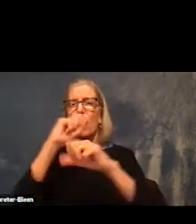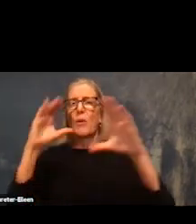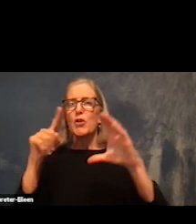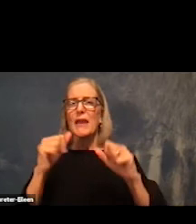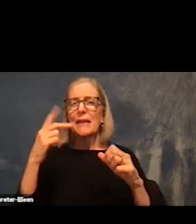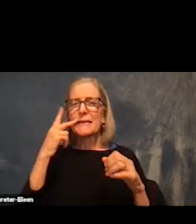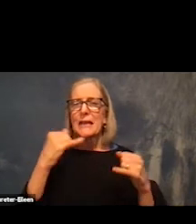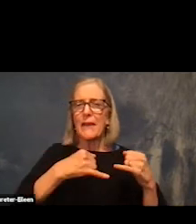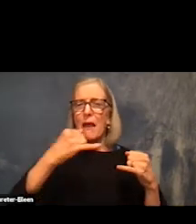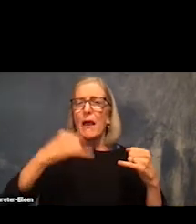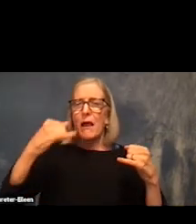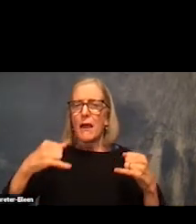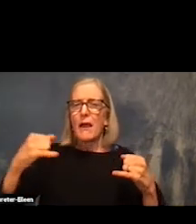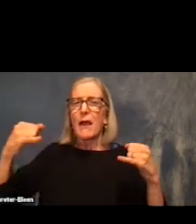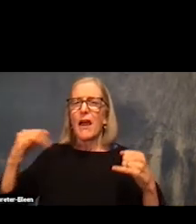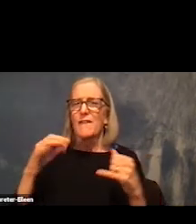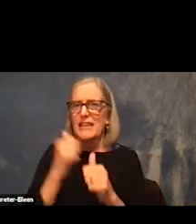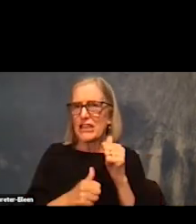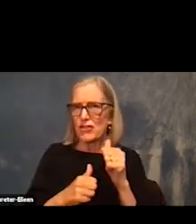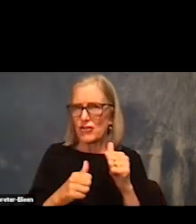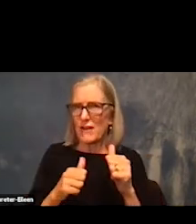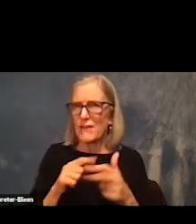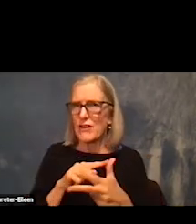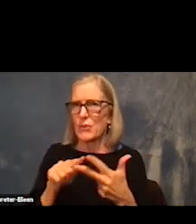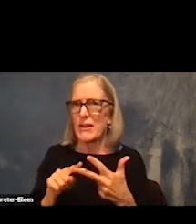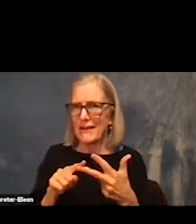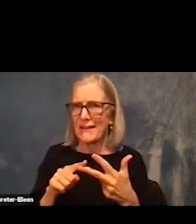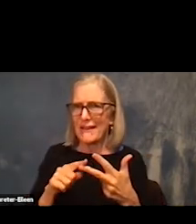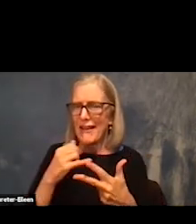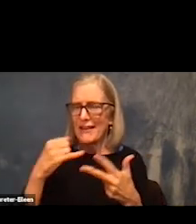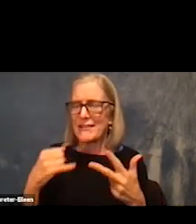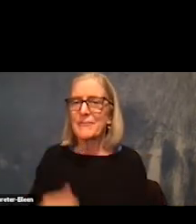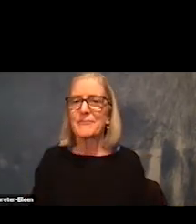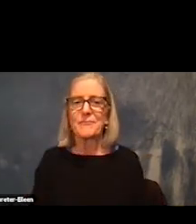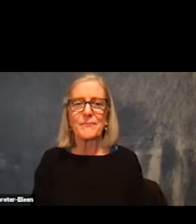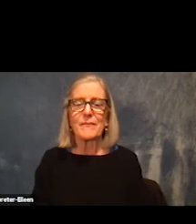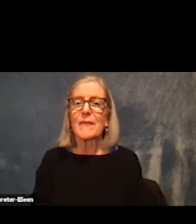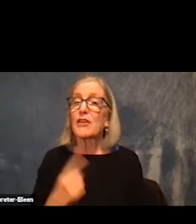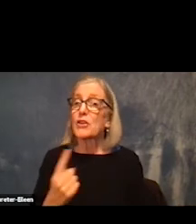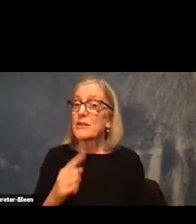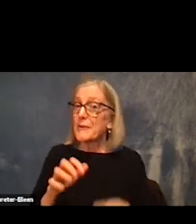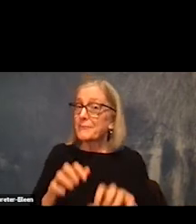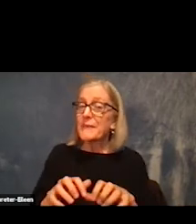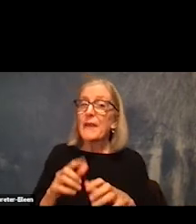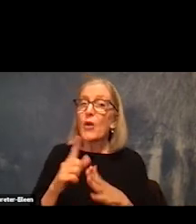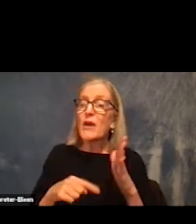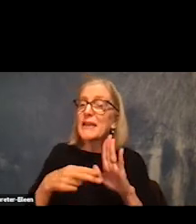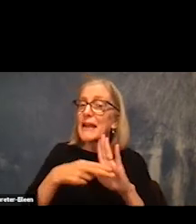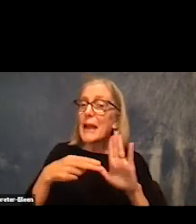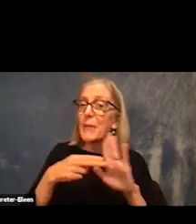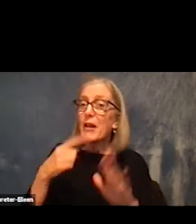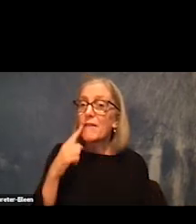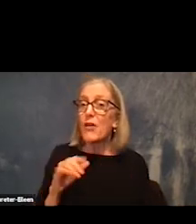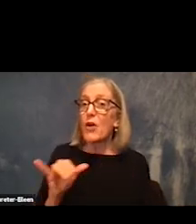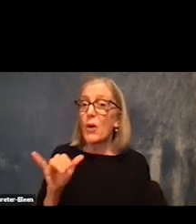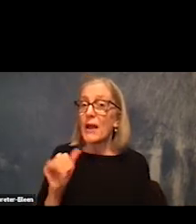downs of these 3 lines. So what questions do we have? So someone says, what is the label for the y-axis?